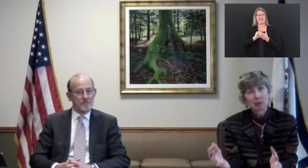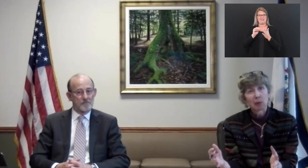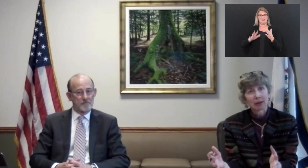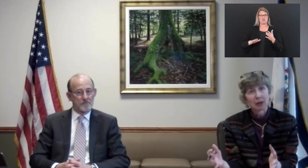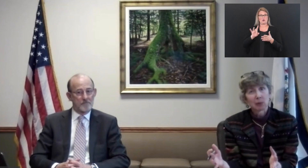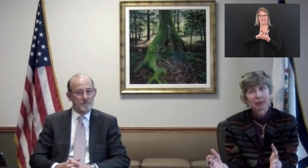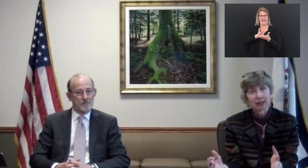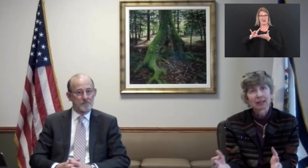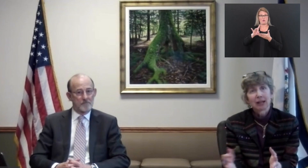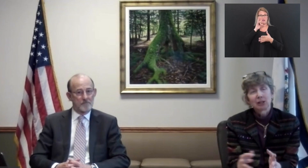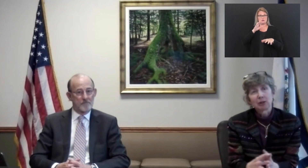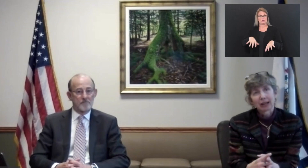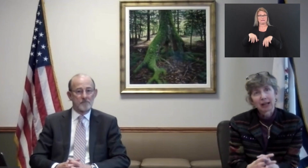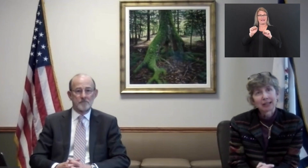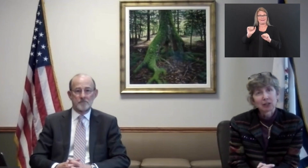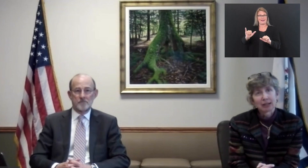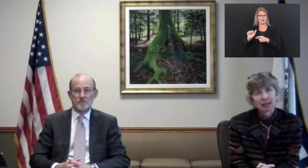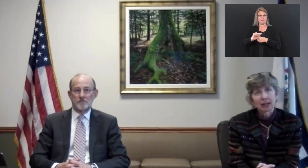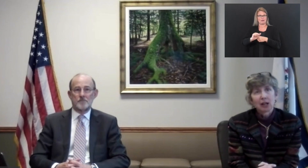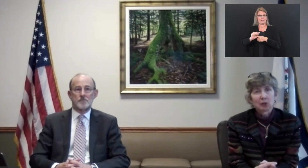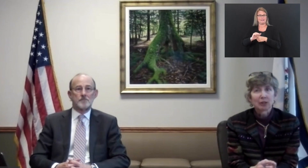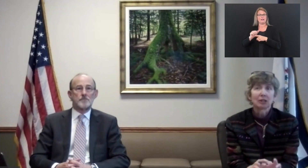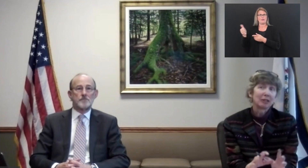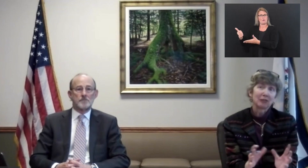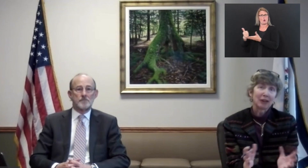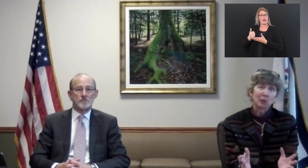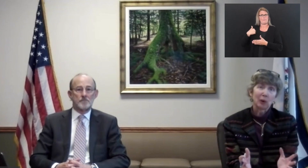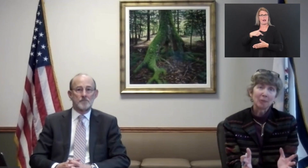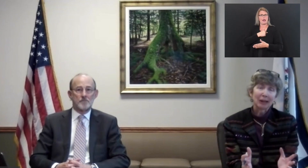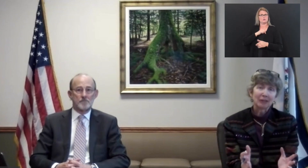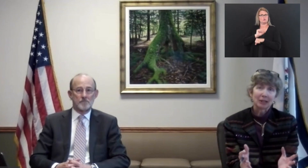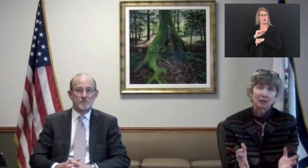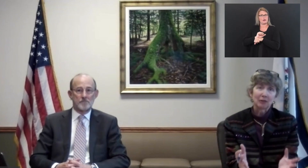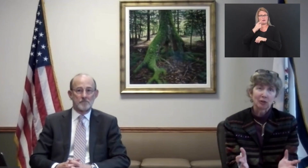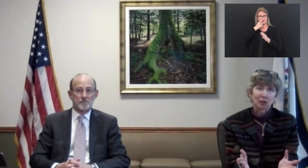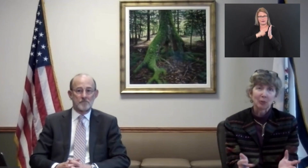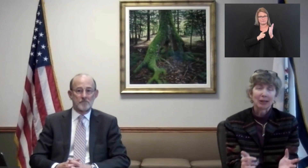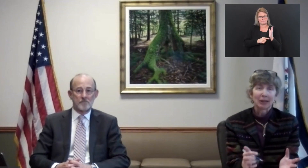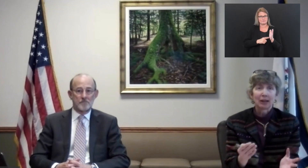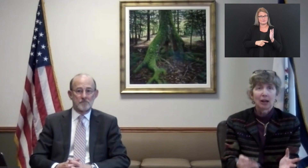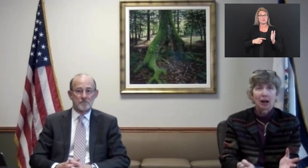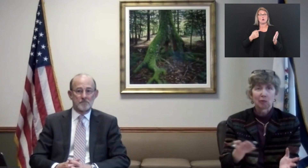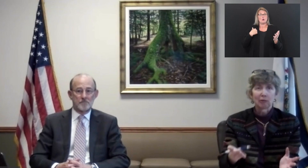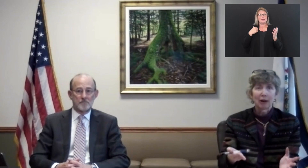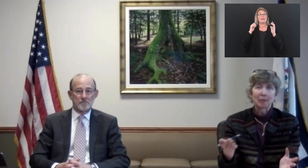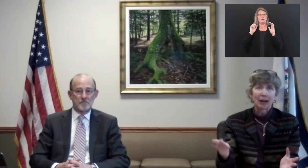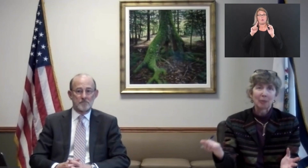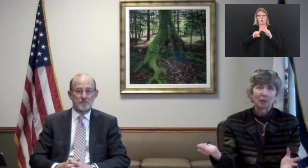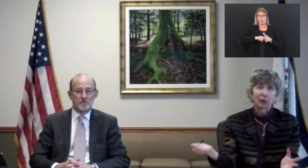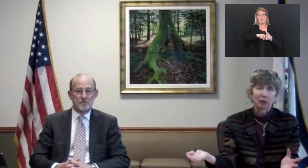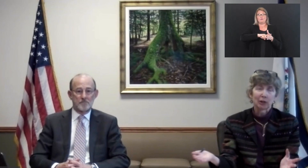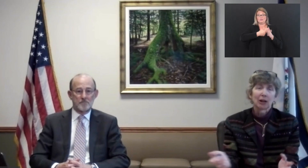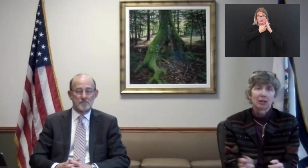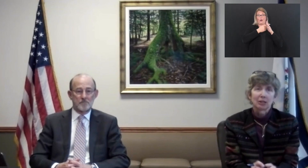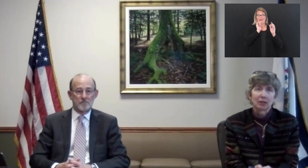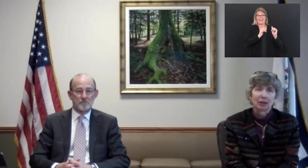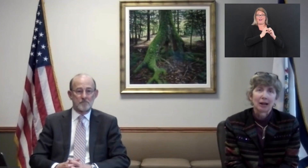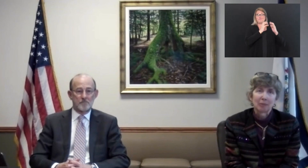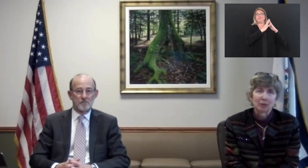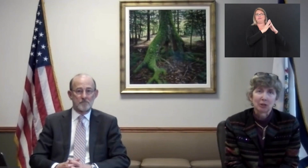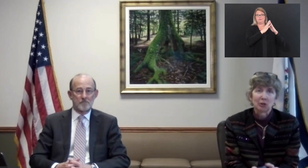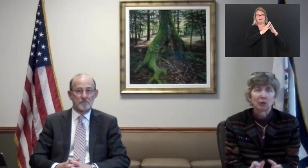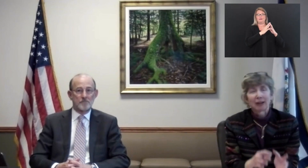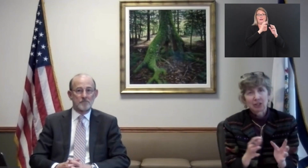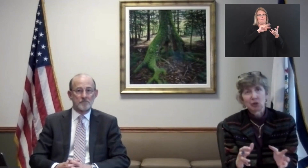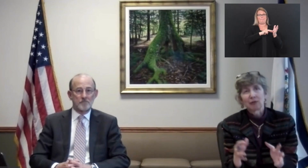that they will be working with us to do that contact tracing. This is phase one, but it gives us an infrastructure that we can then ramp that up further